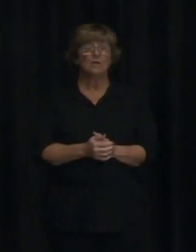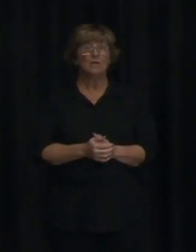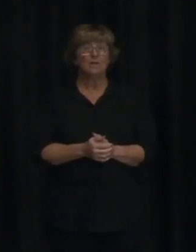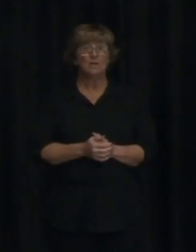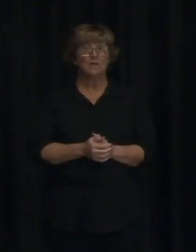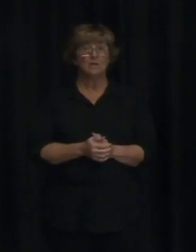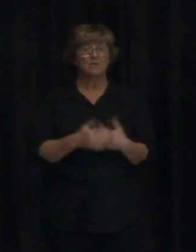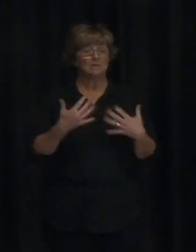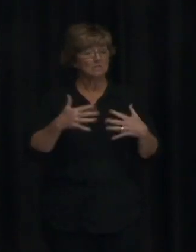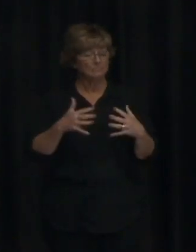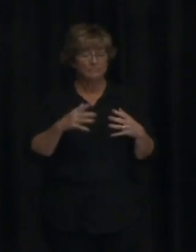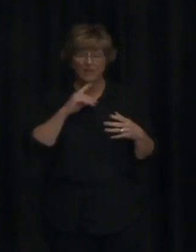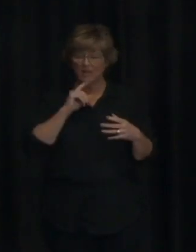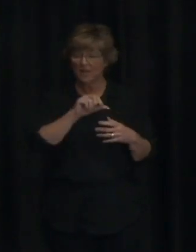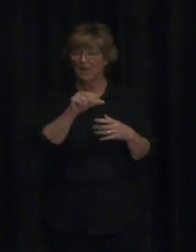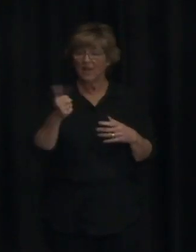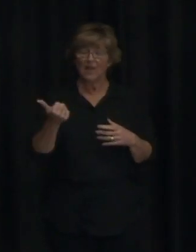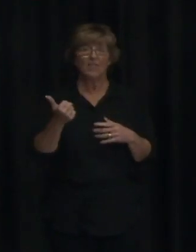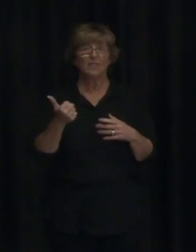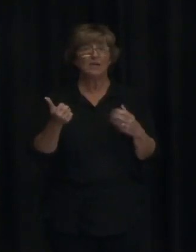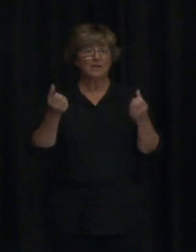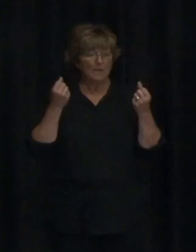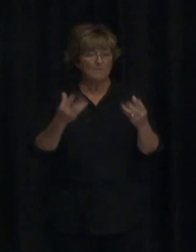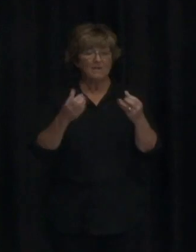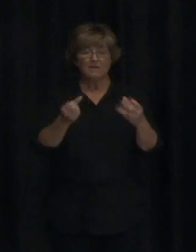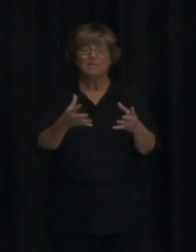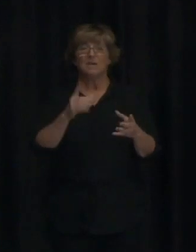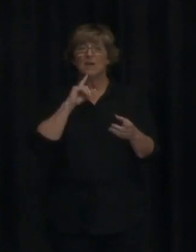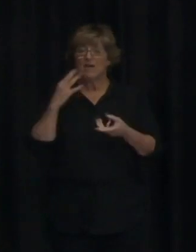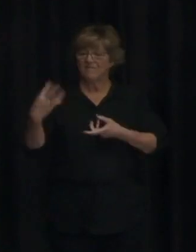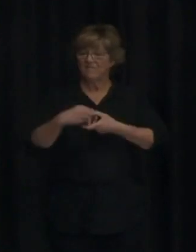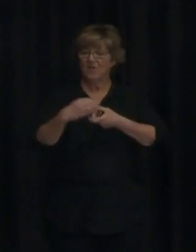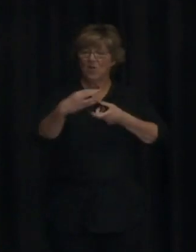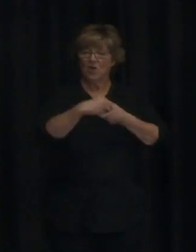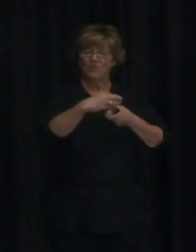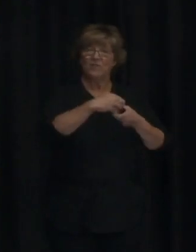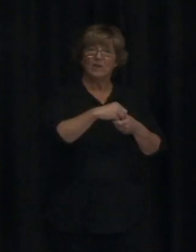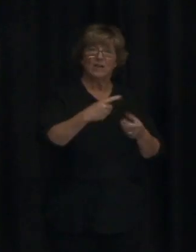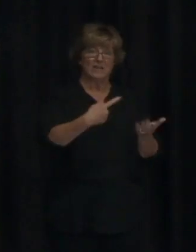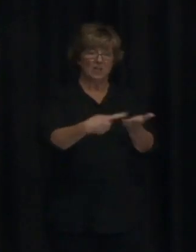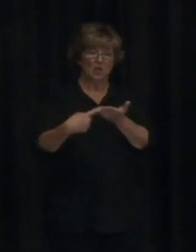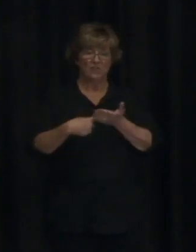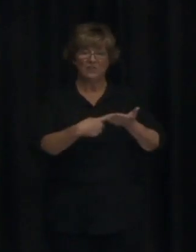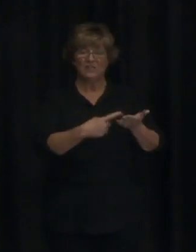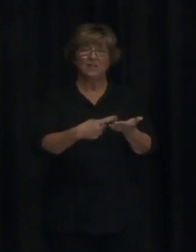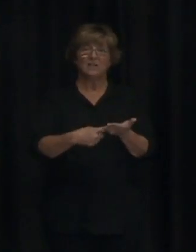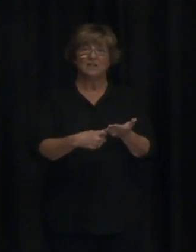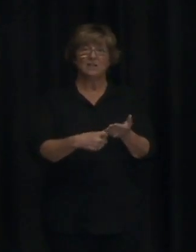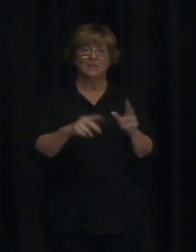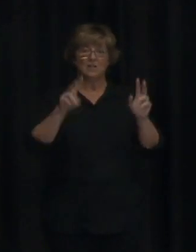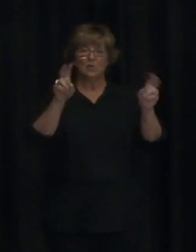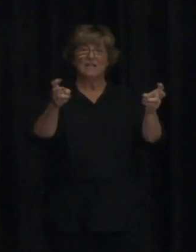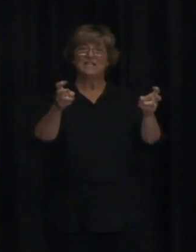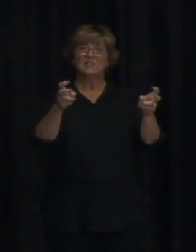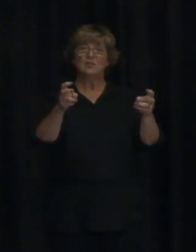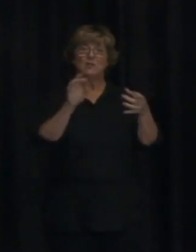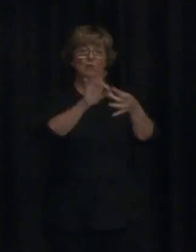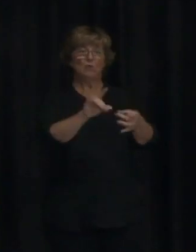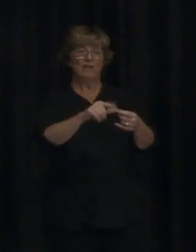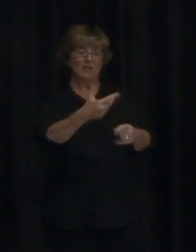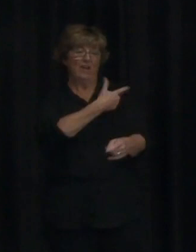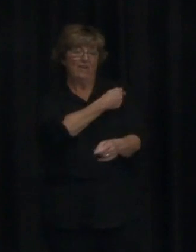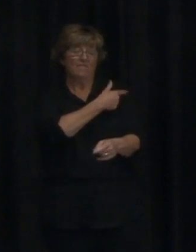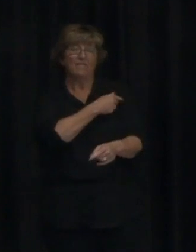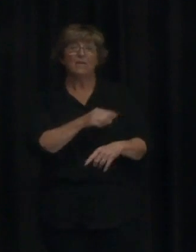been incredibly involved in not only in oversight, but also in conversations in and around the issue of vaccines.